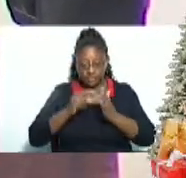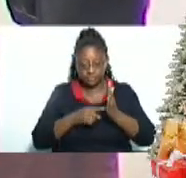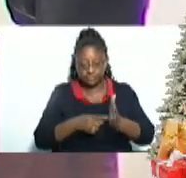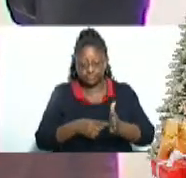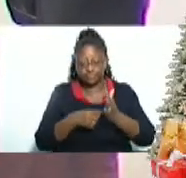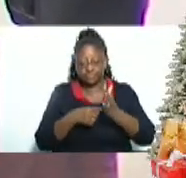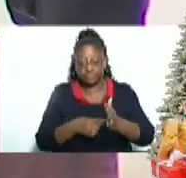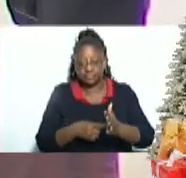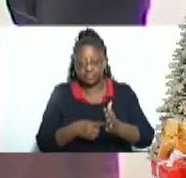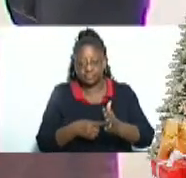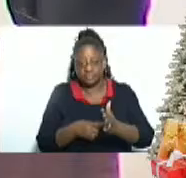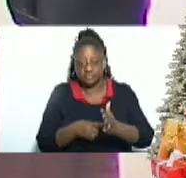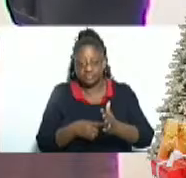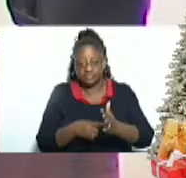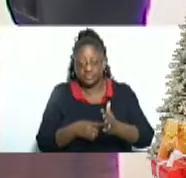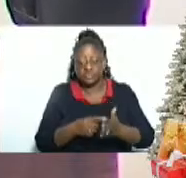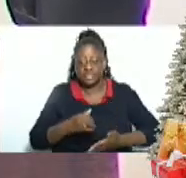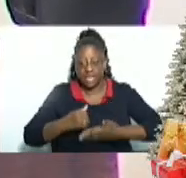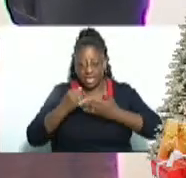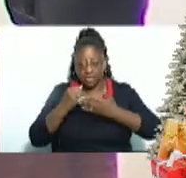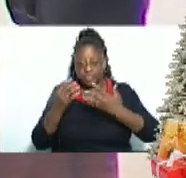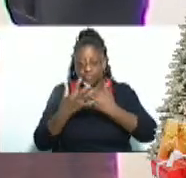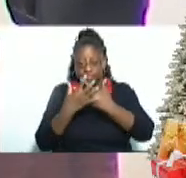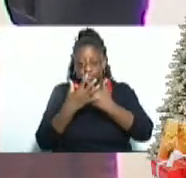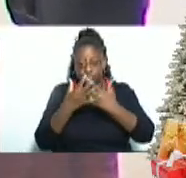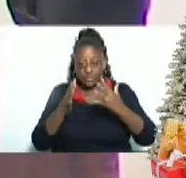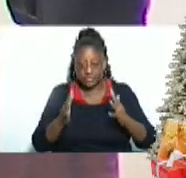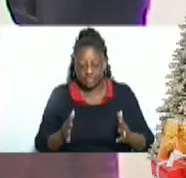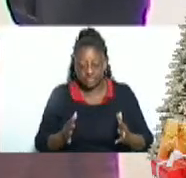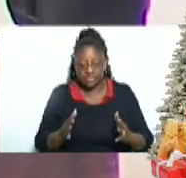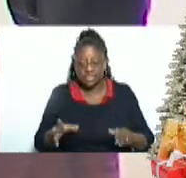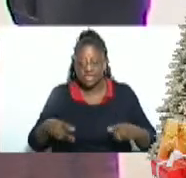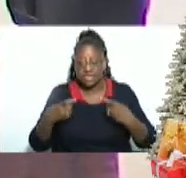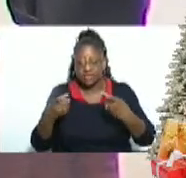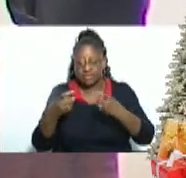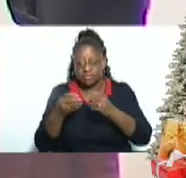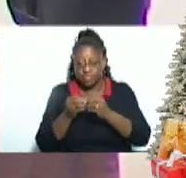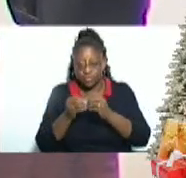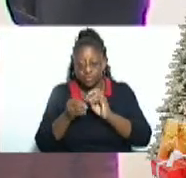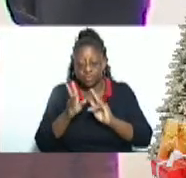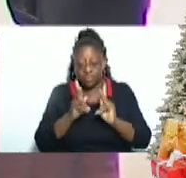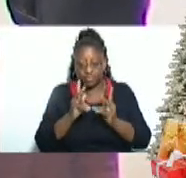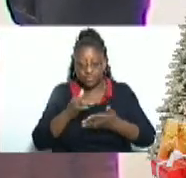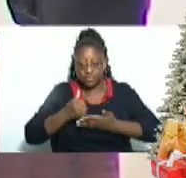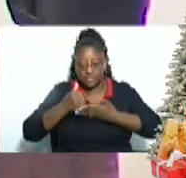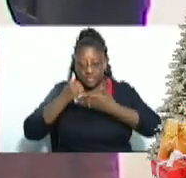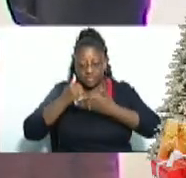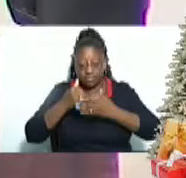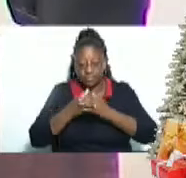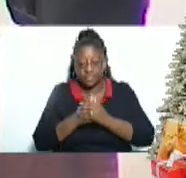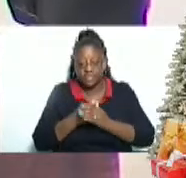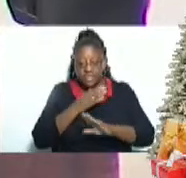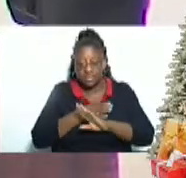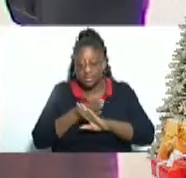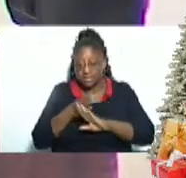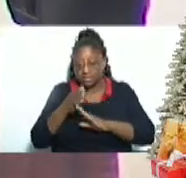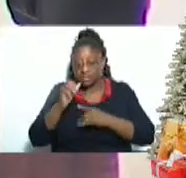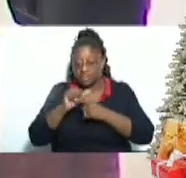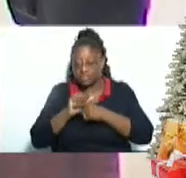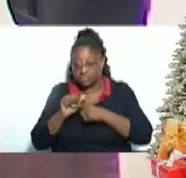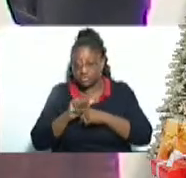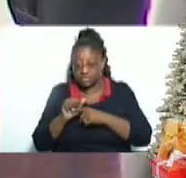its dedication to prison reform by adding additional manpower, increasing training